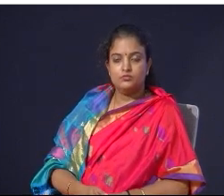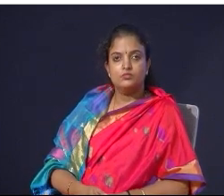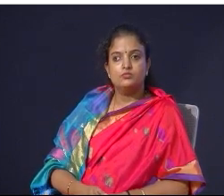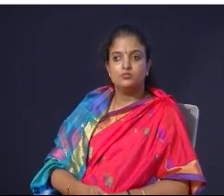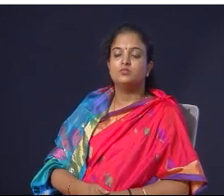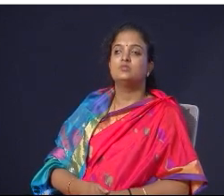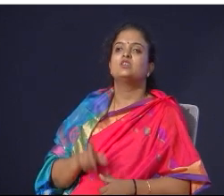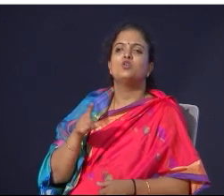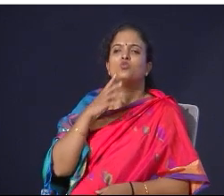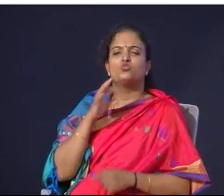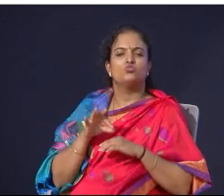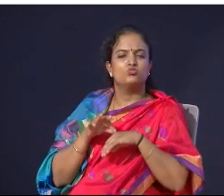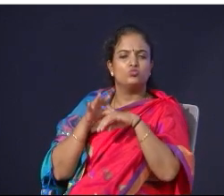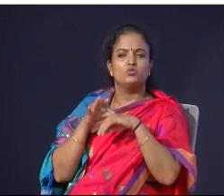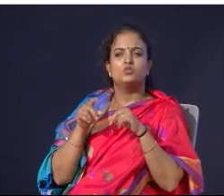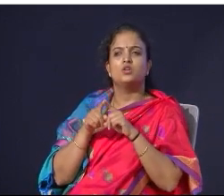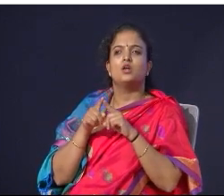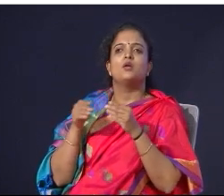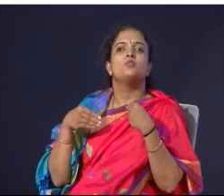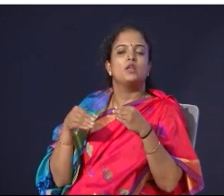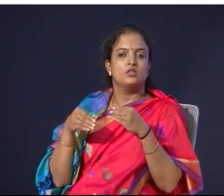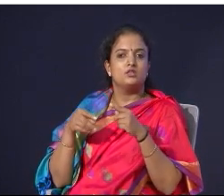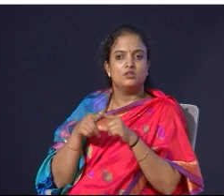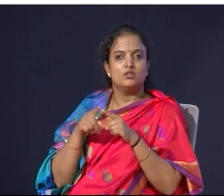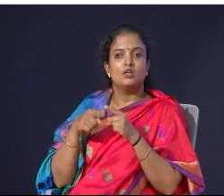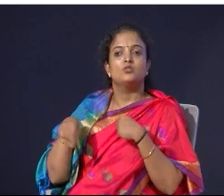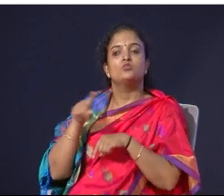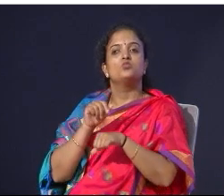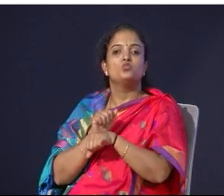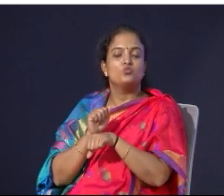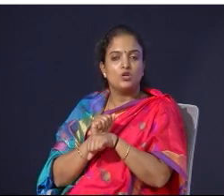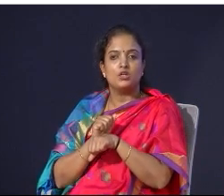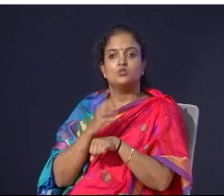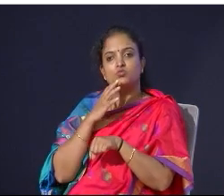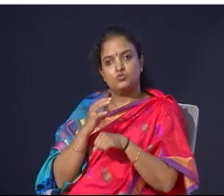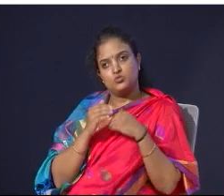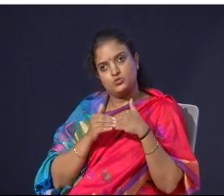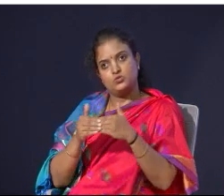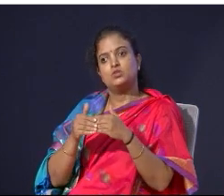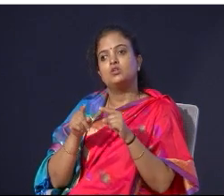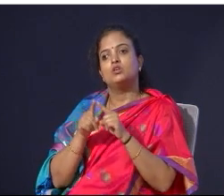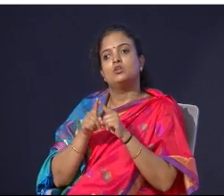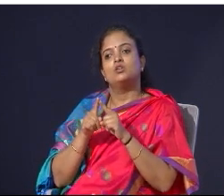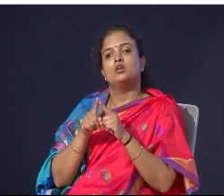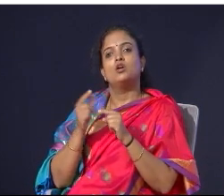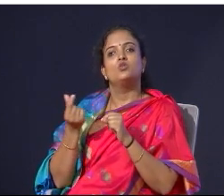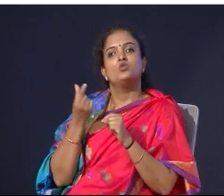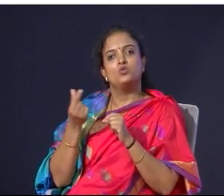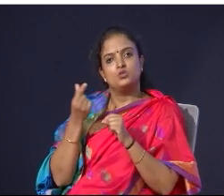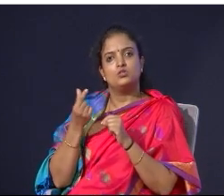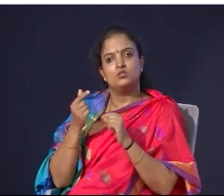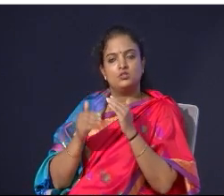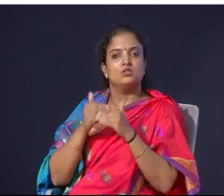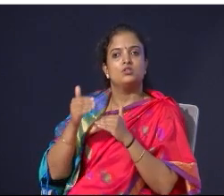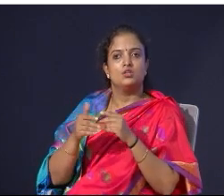plasticity, okay, working. So you have to work with the child, allow the child to use his vision, and then only it will